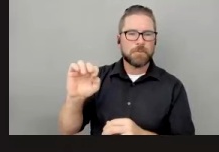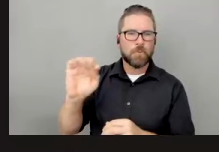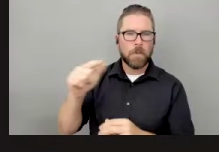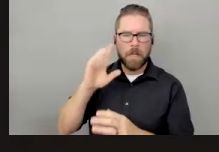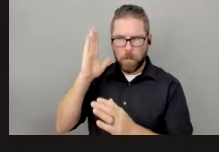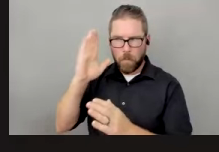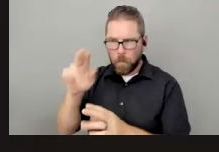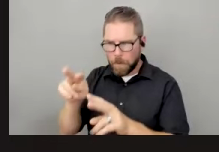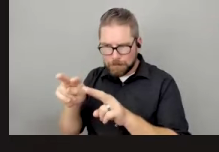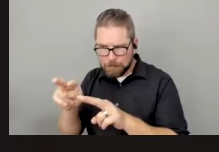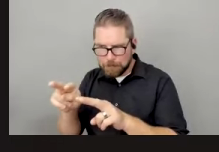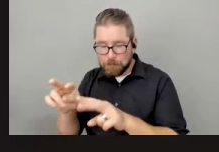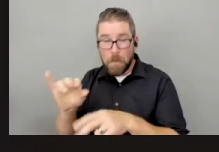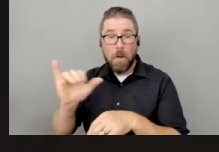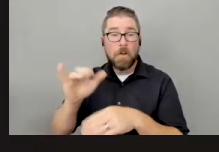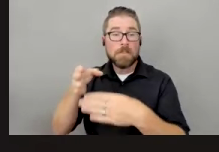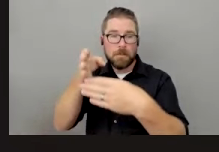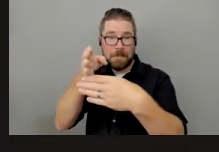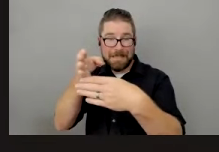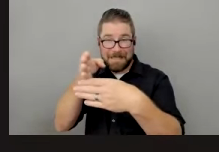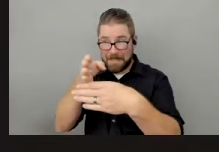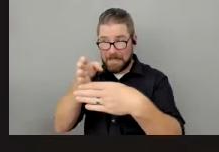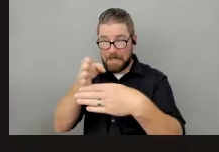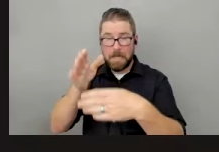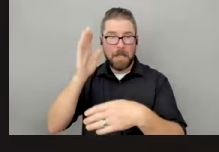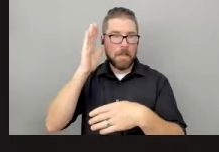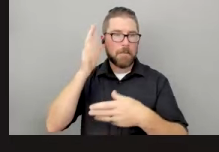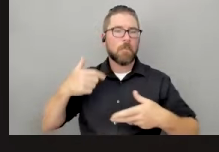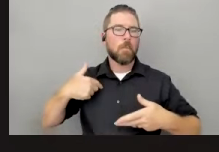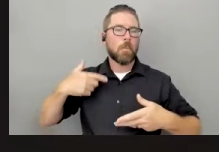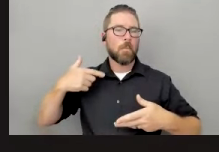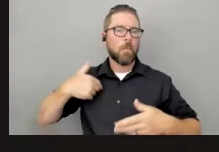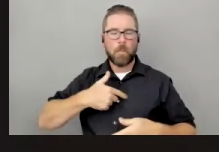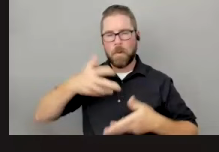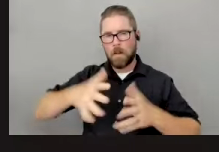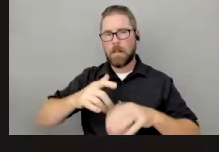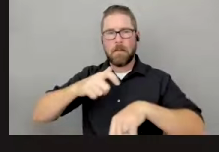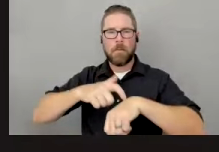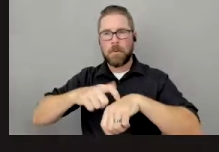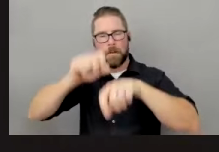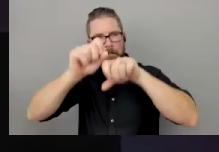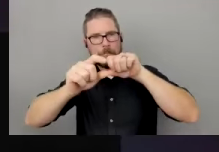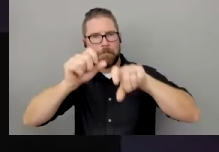We also reserve time at the end for any questions you might have as well.